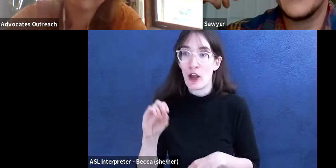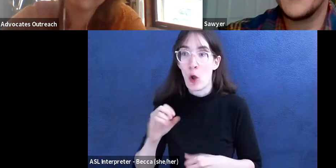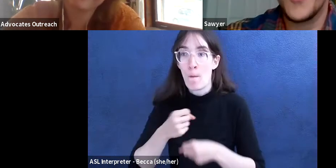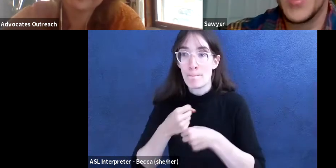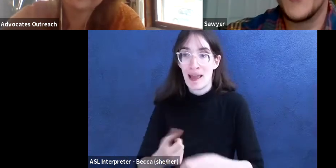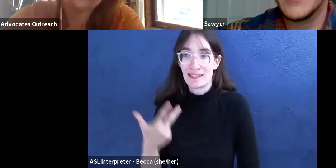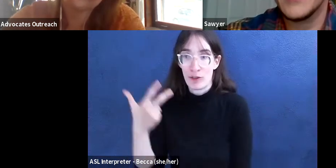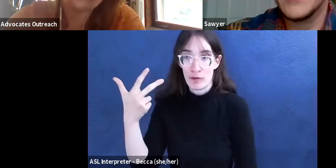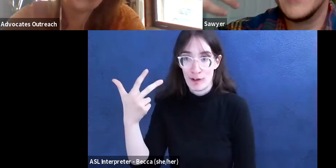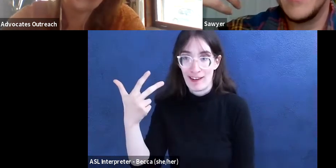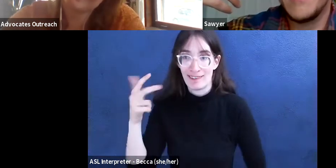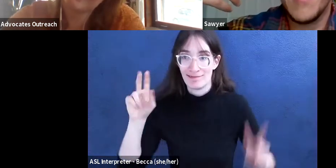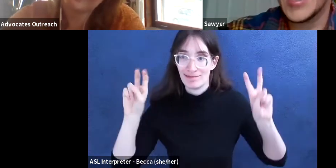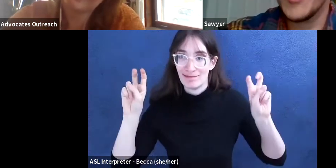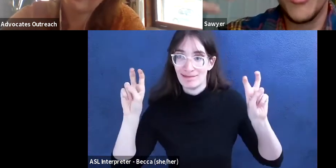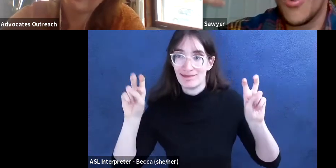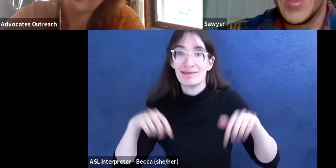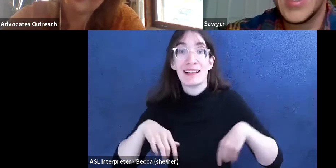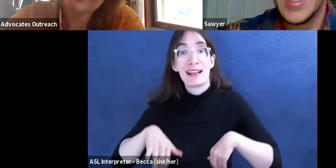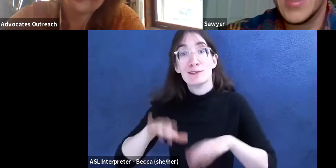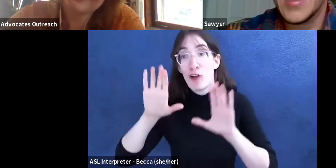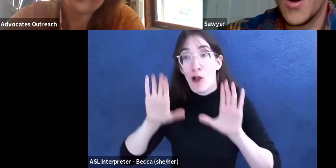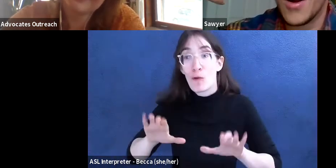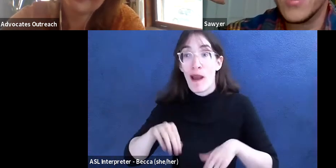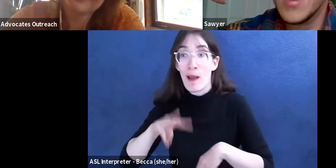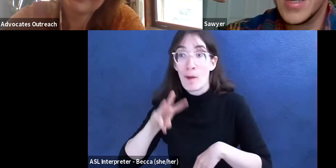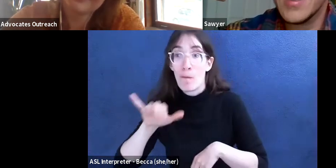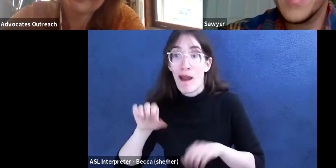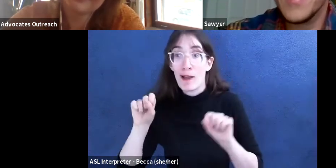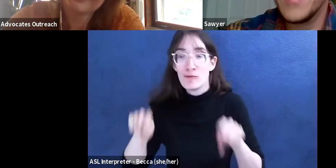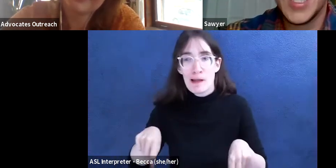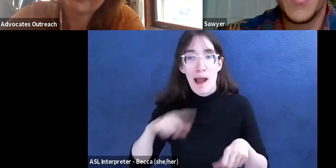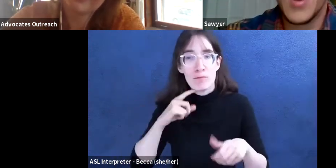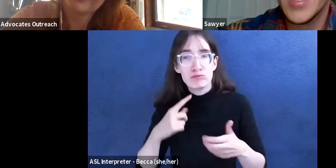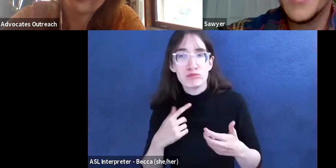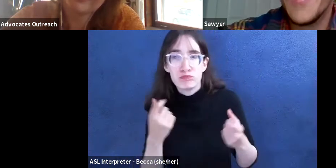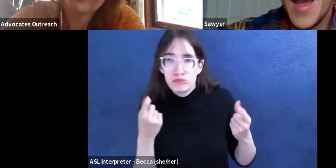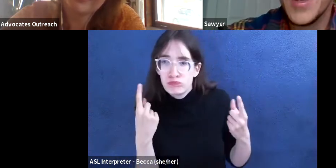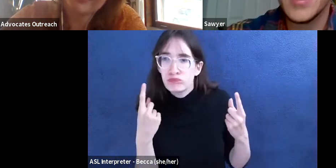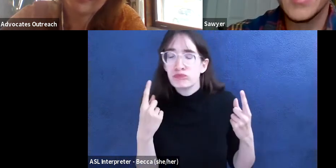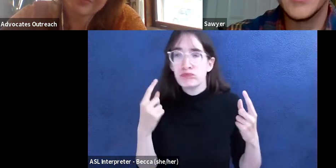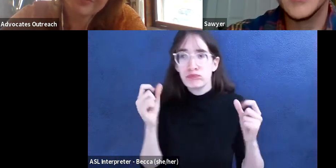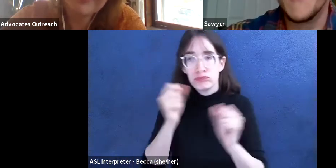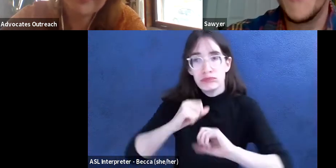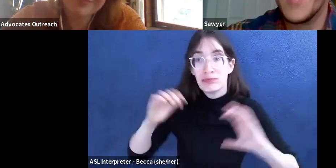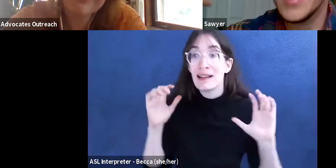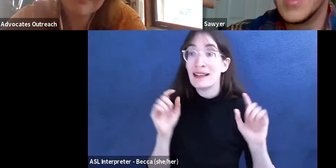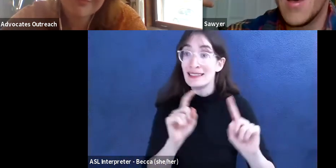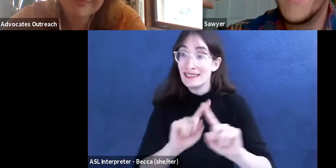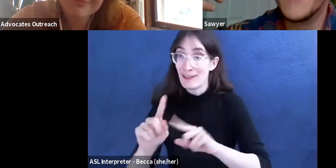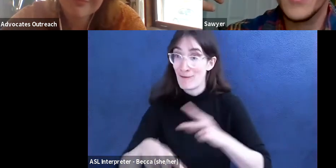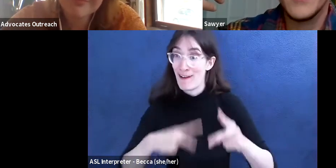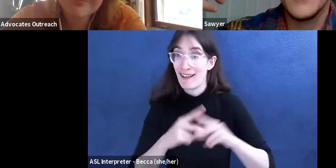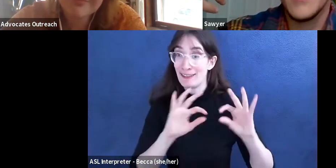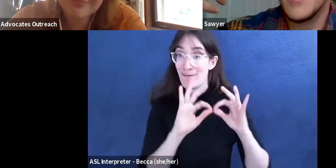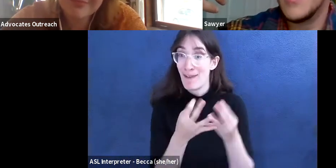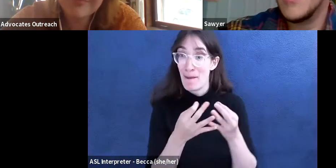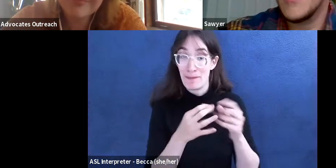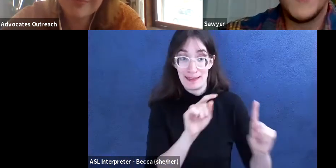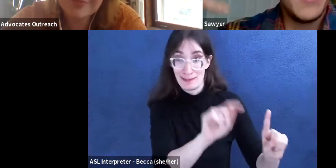the talk, or like, you know, the idea that there's kind of one big talk that happens at a certain age, like, you know, when somebody gets